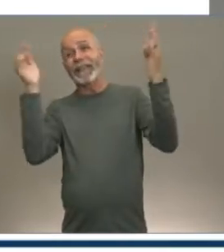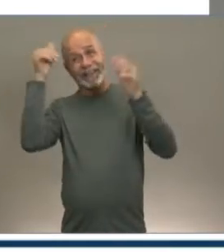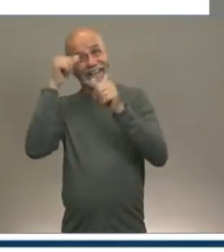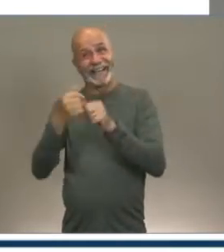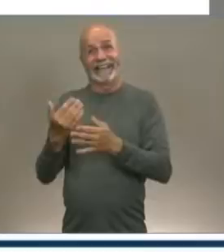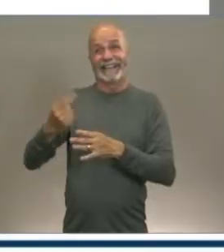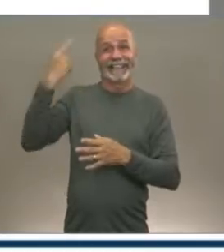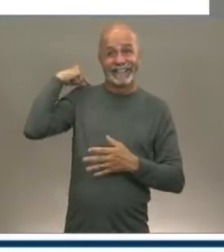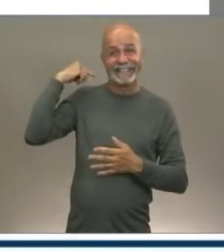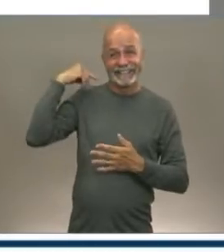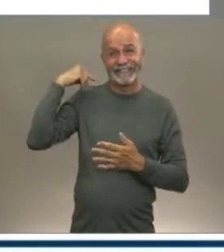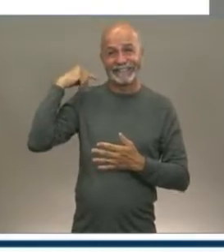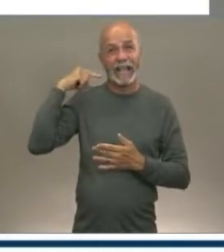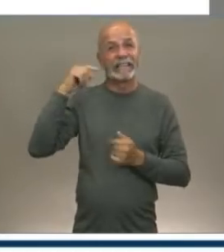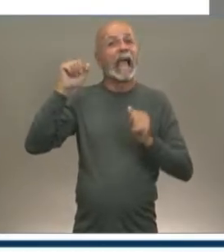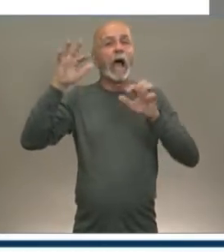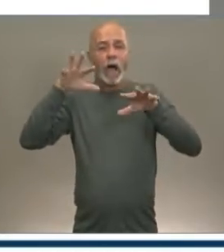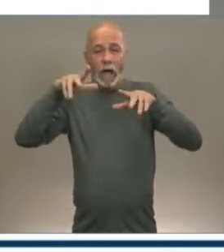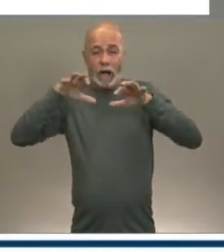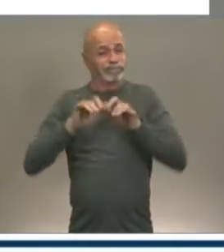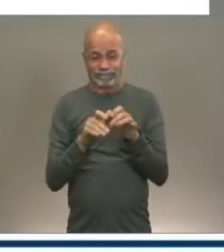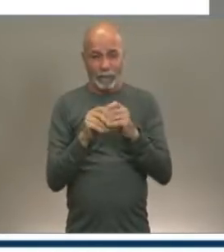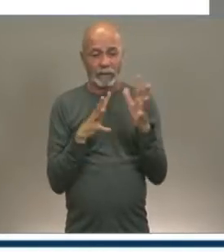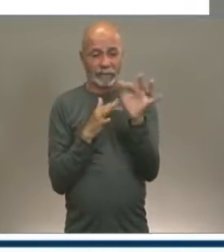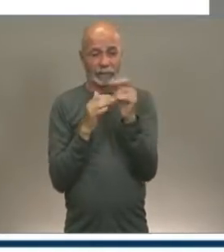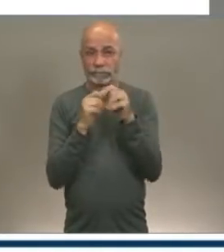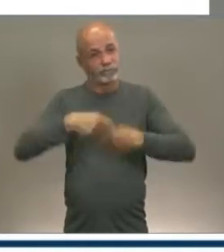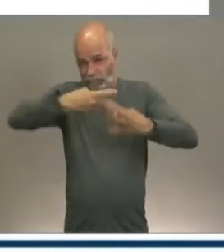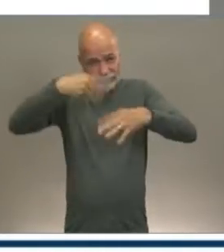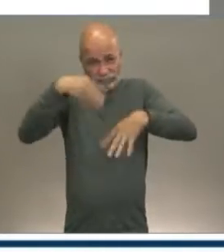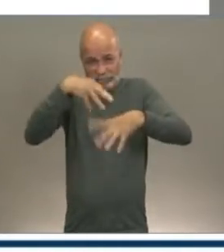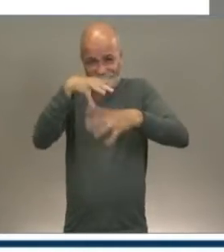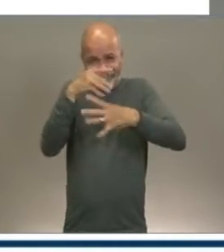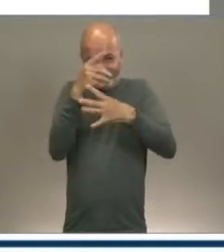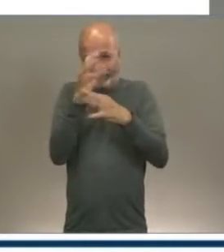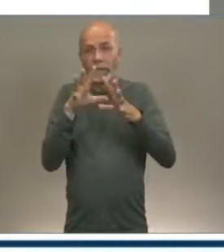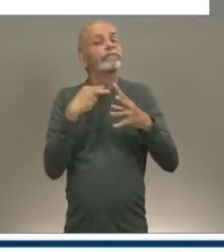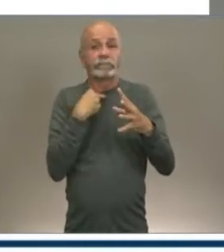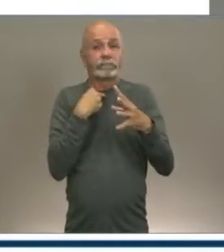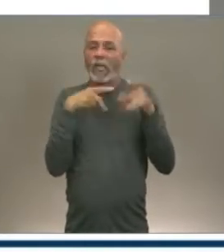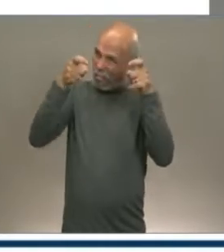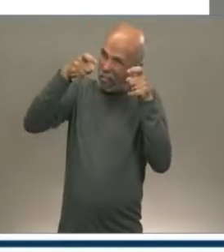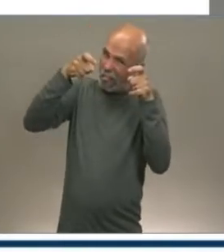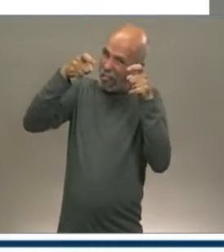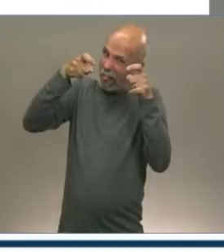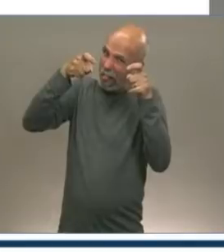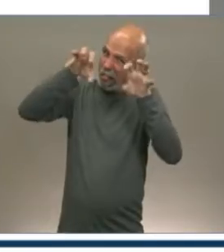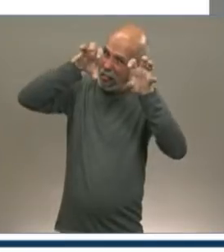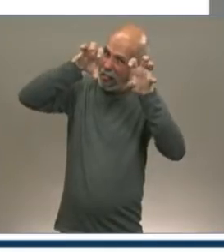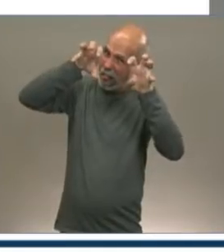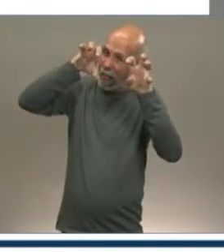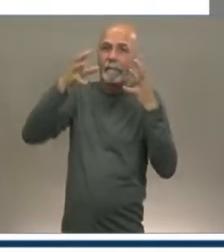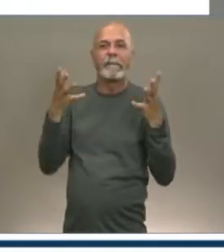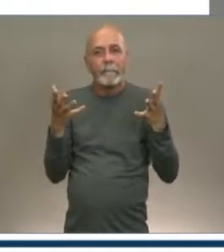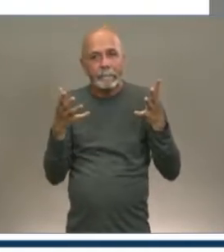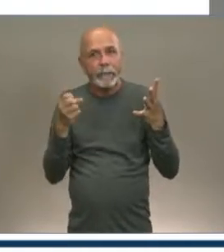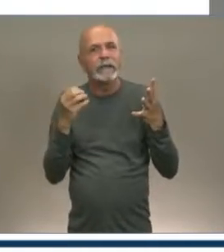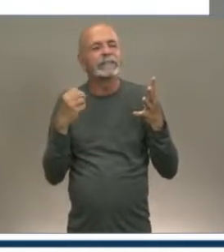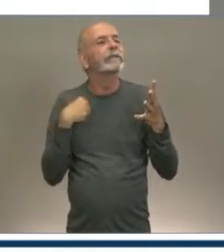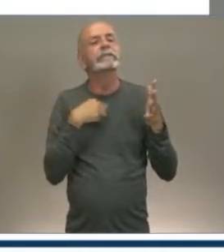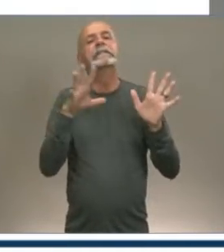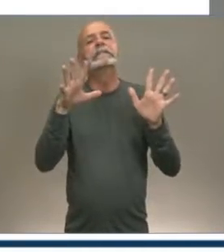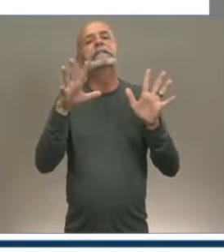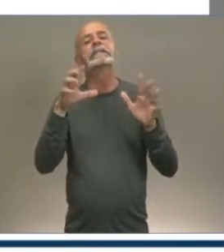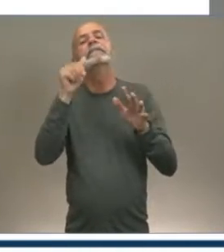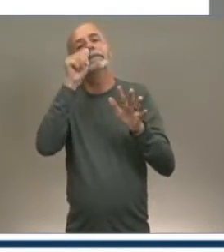people doing that, and so our system can only handle so much volume. It does require a little bit of patience.